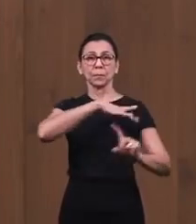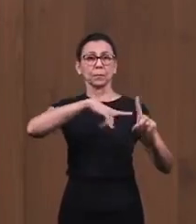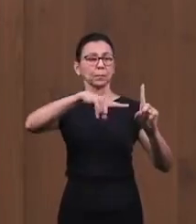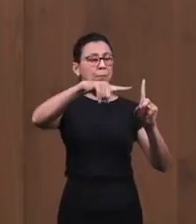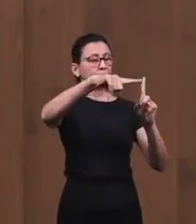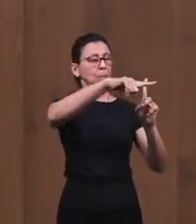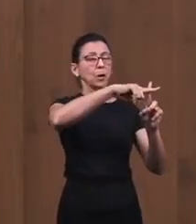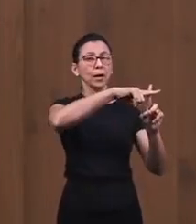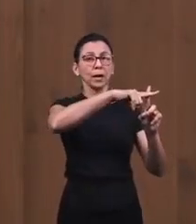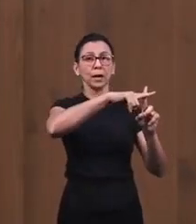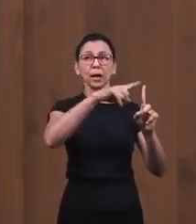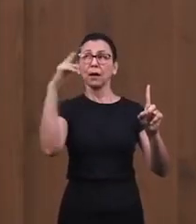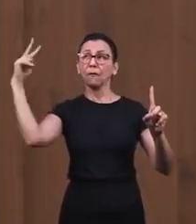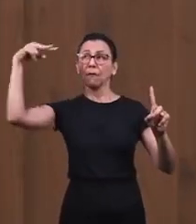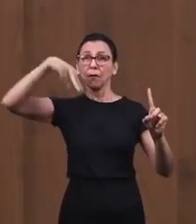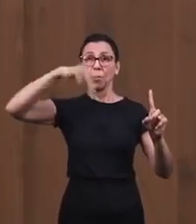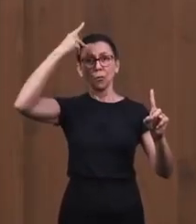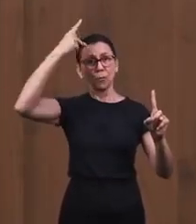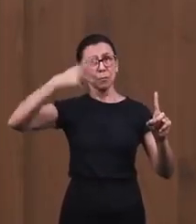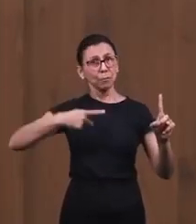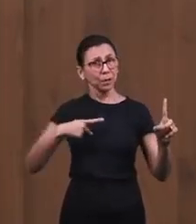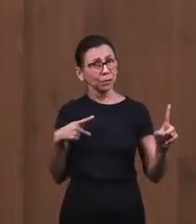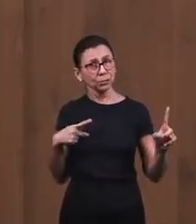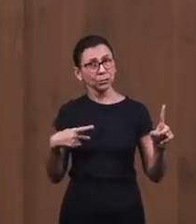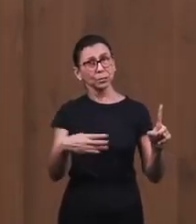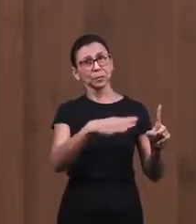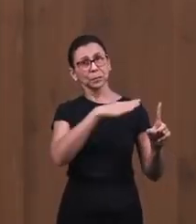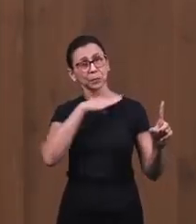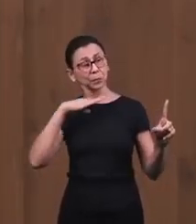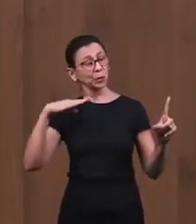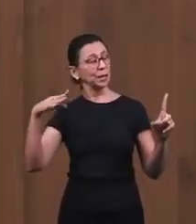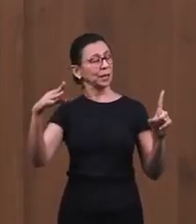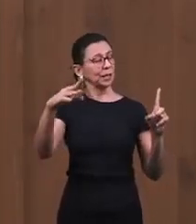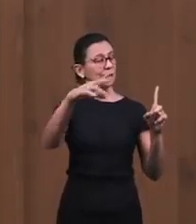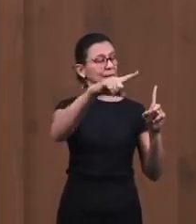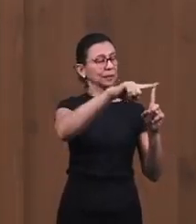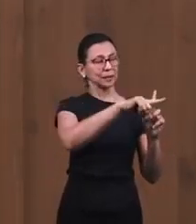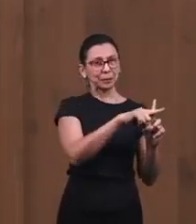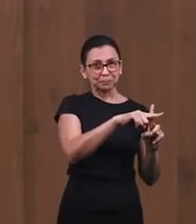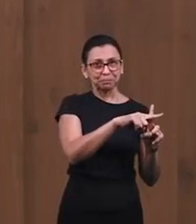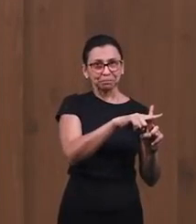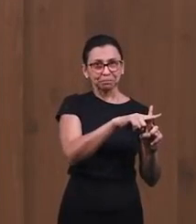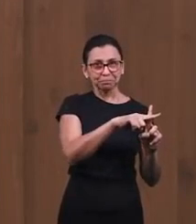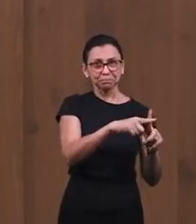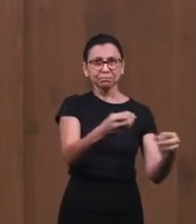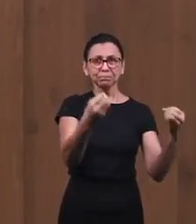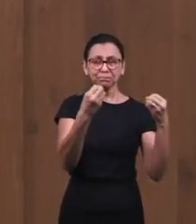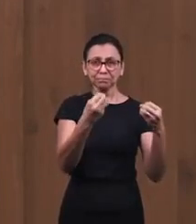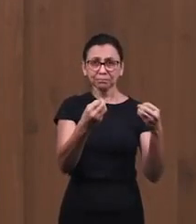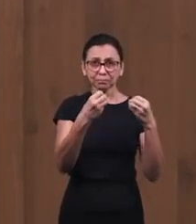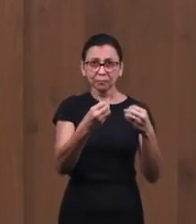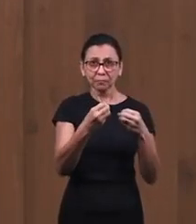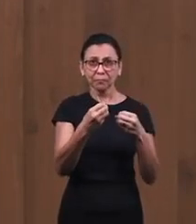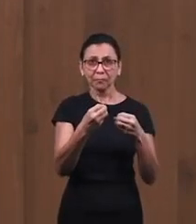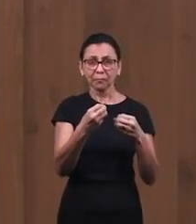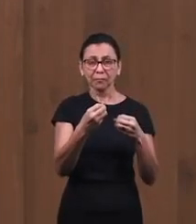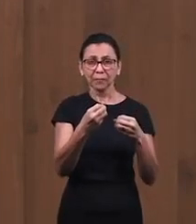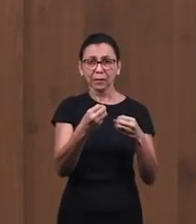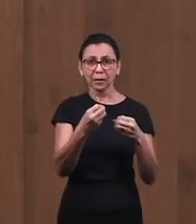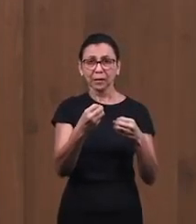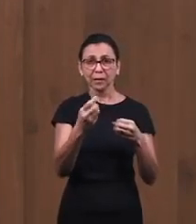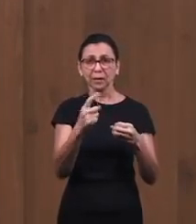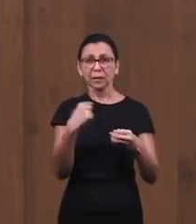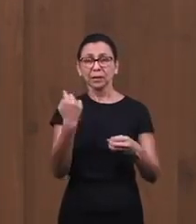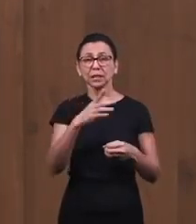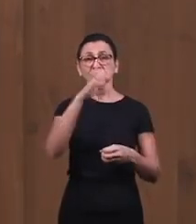have eternal life, a celestial Jerusalem. And the Lord wants to make an alliance, a